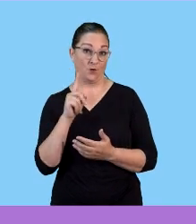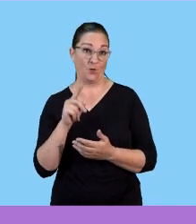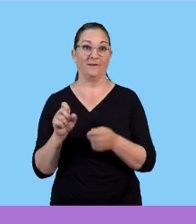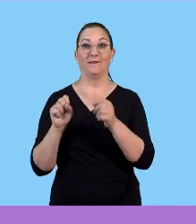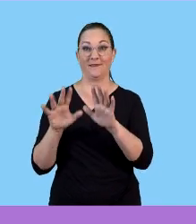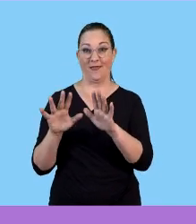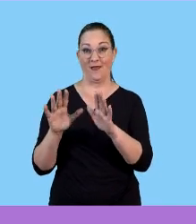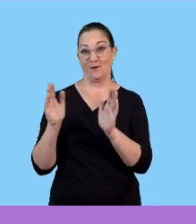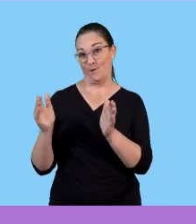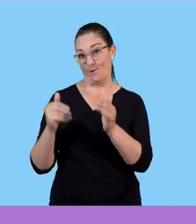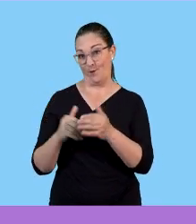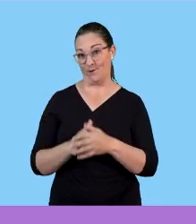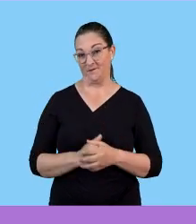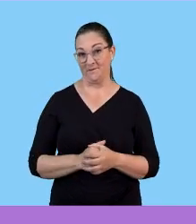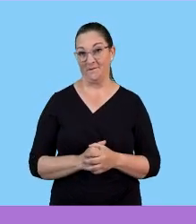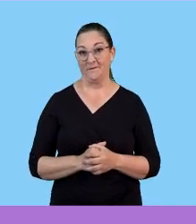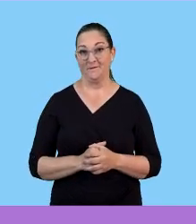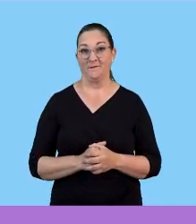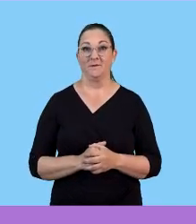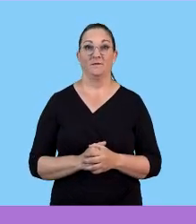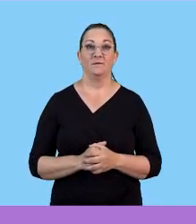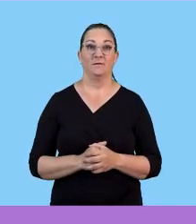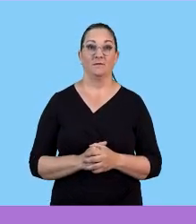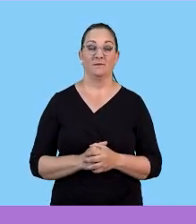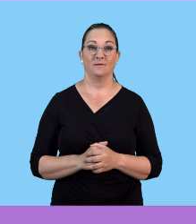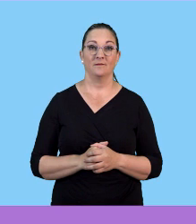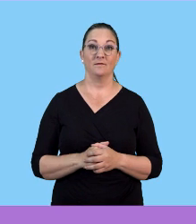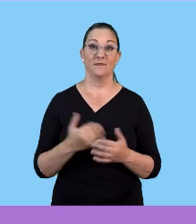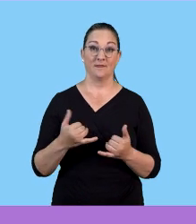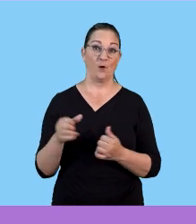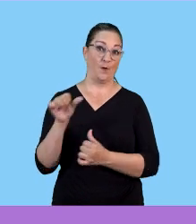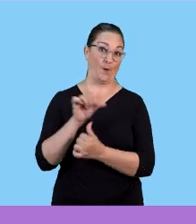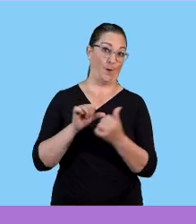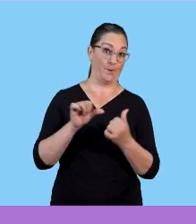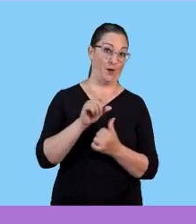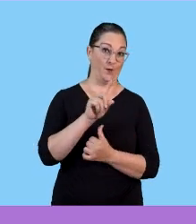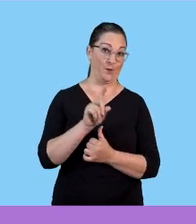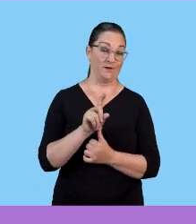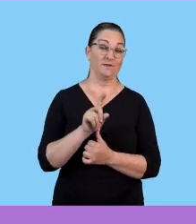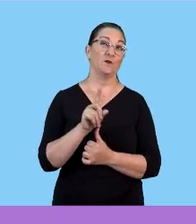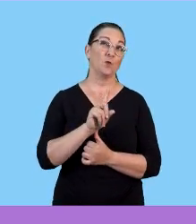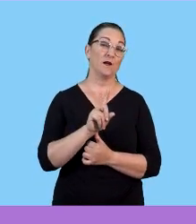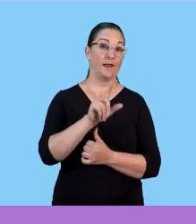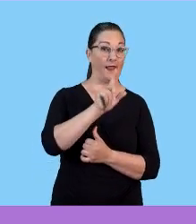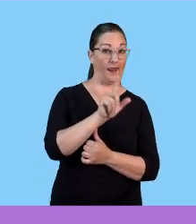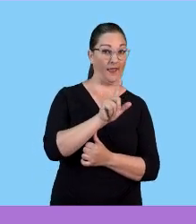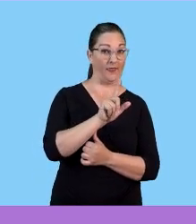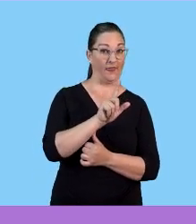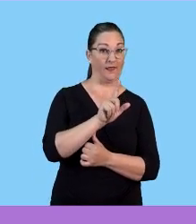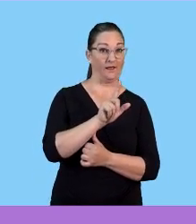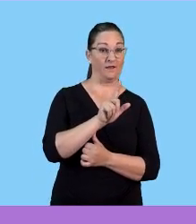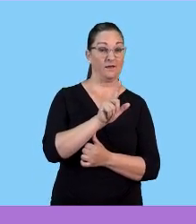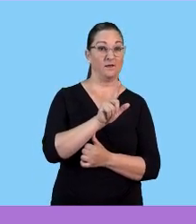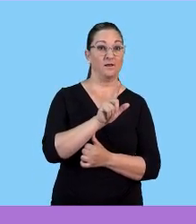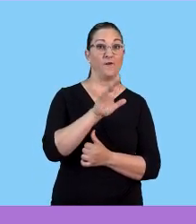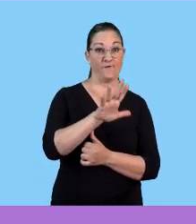case, that was 10 boxes. All right, if we go back, we remember the length. All